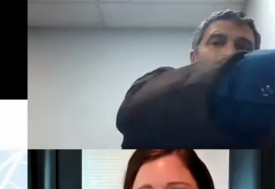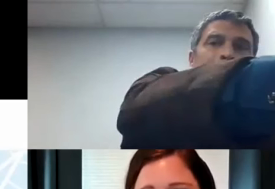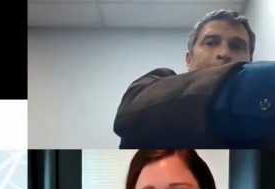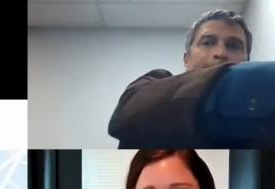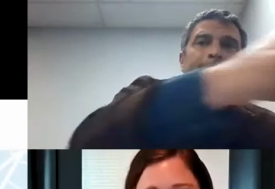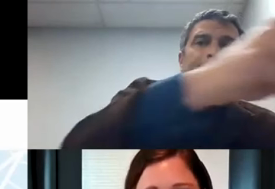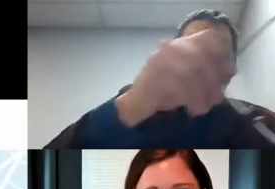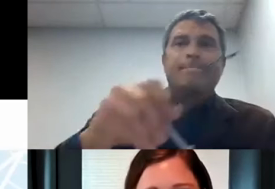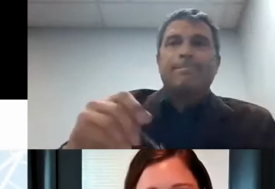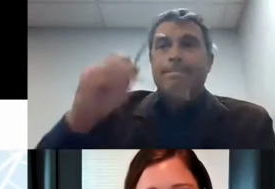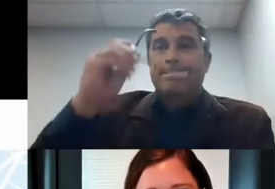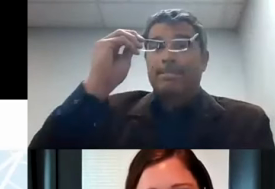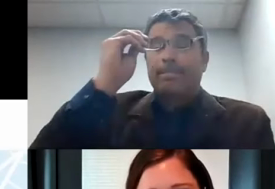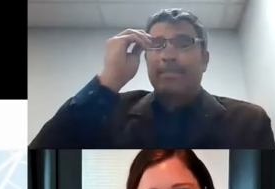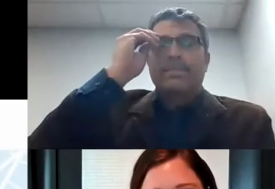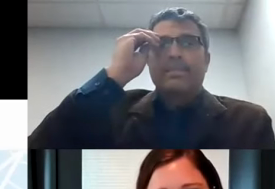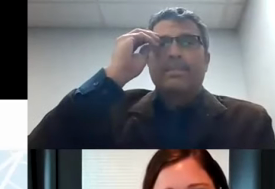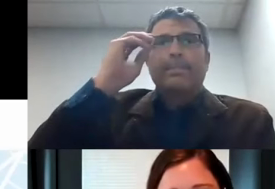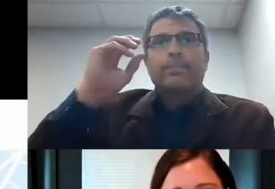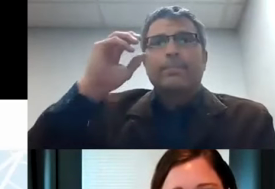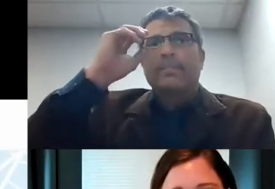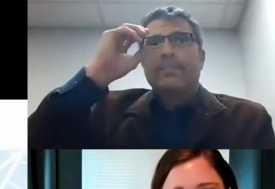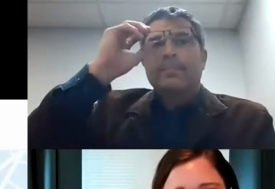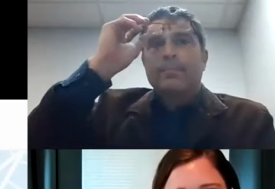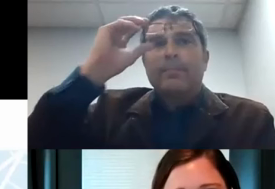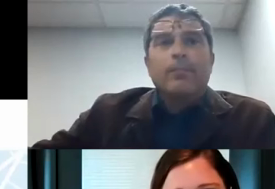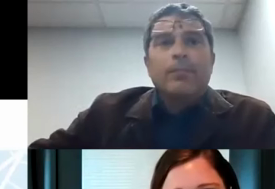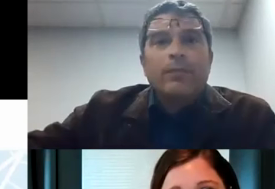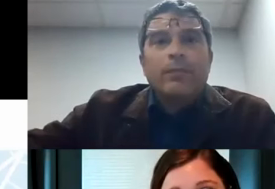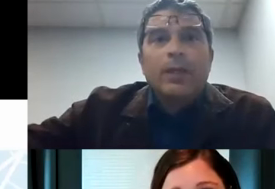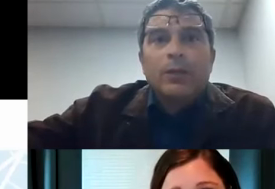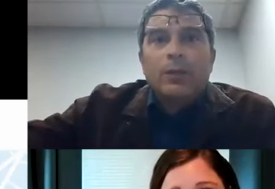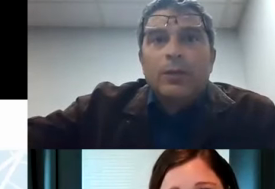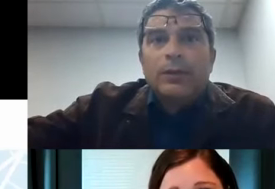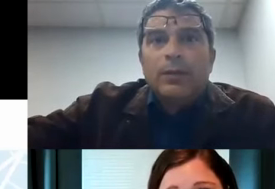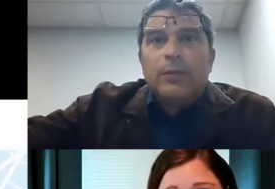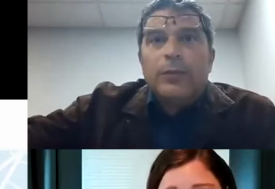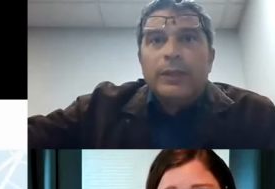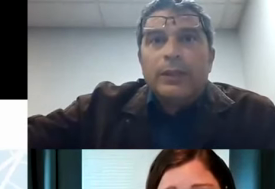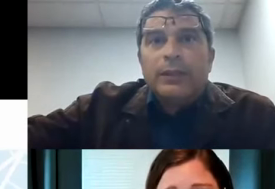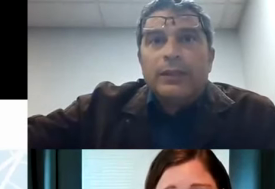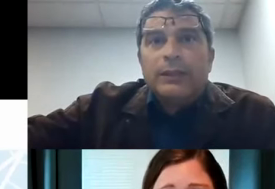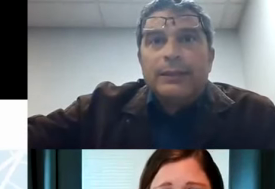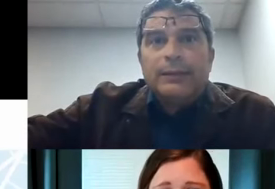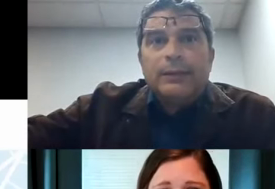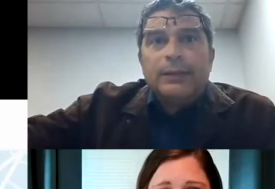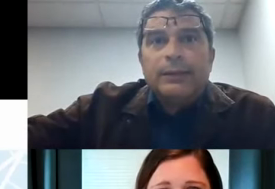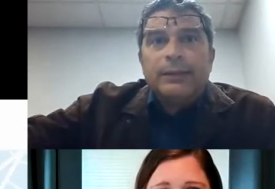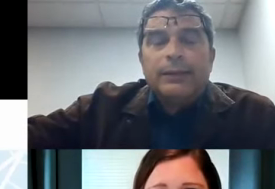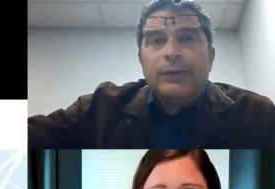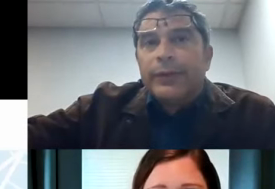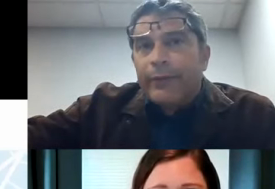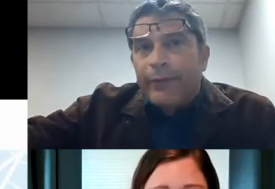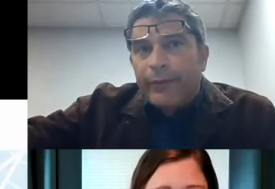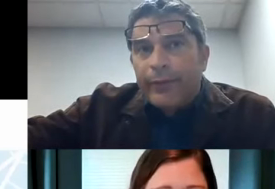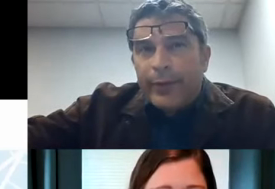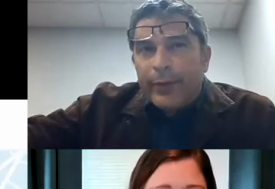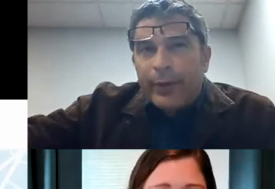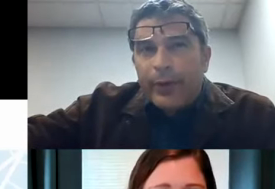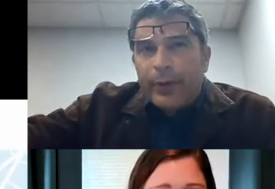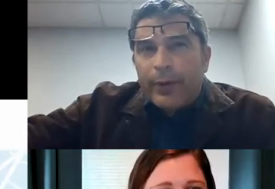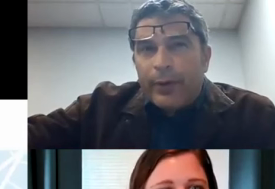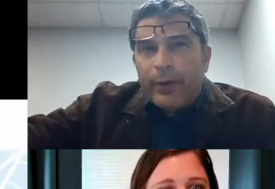could quickly answer our next poll question, which will help shape the conversation for our last session. It's up here